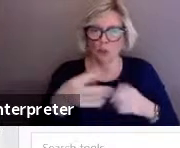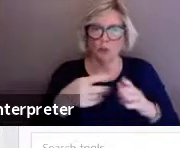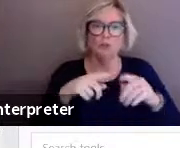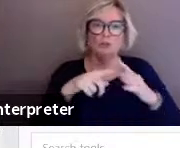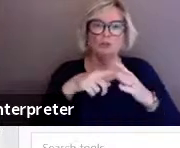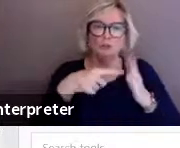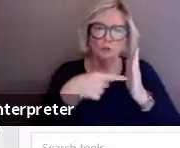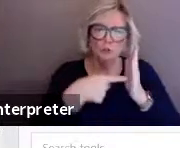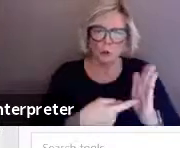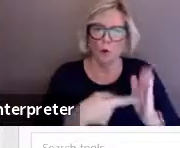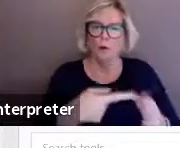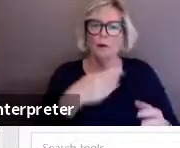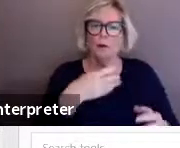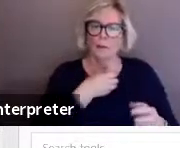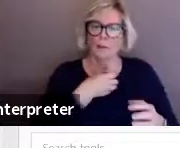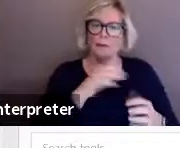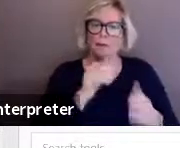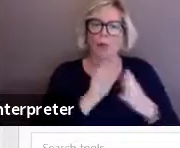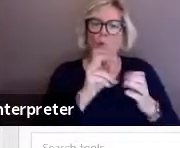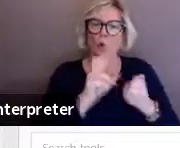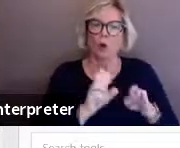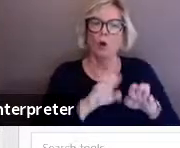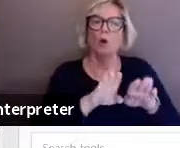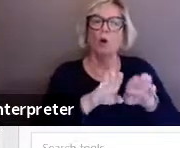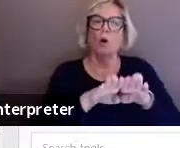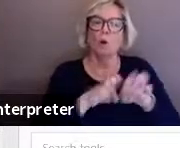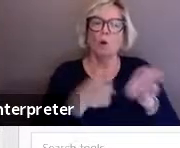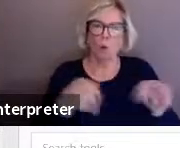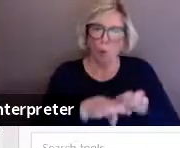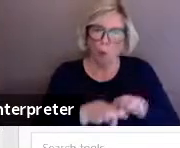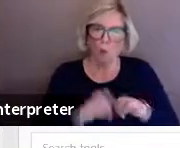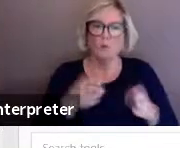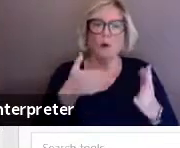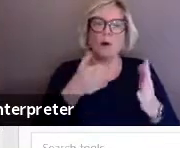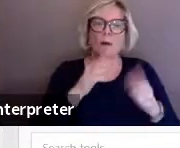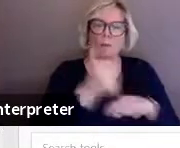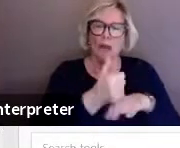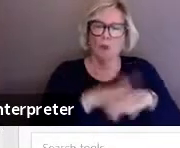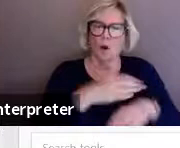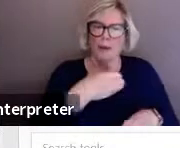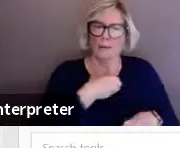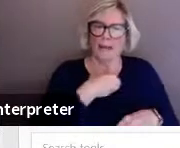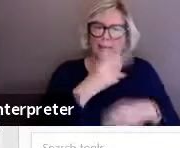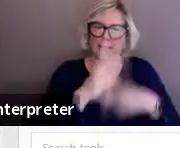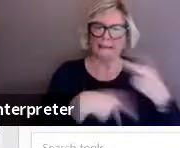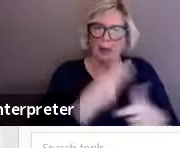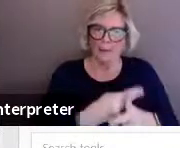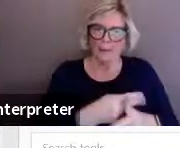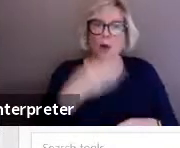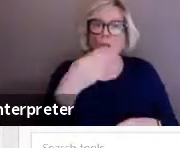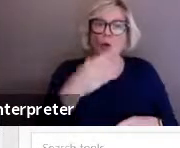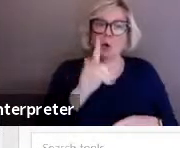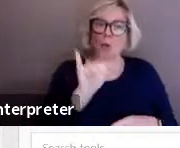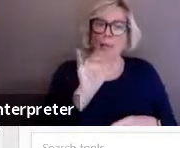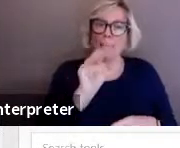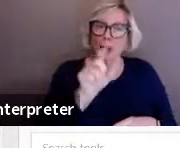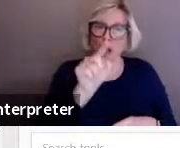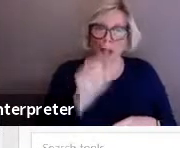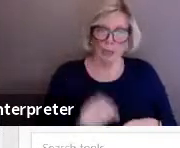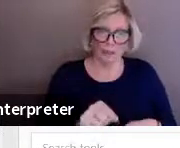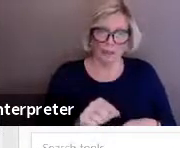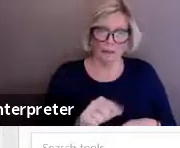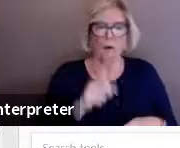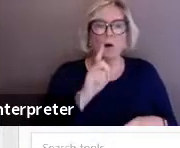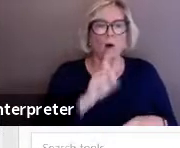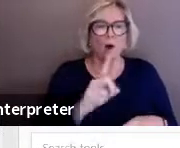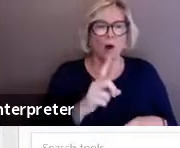of complaints closed by complaint type. The blue line is employment complaints, so you can see that is